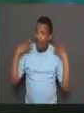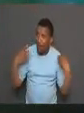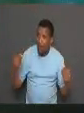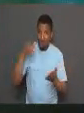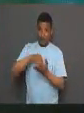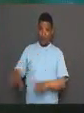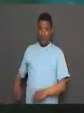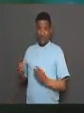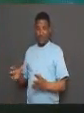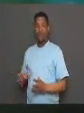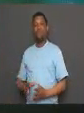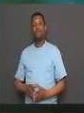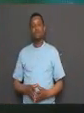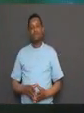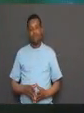Hello again, students.